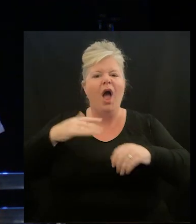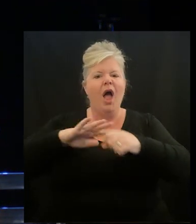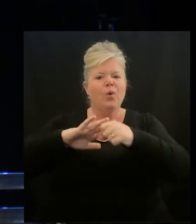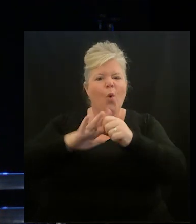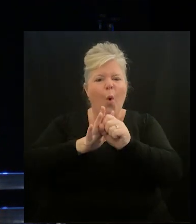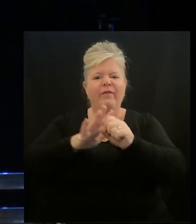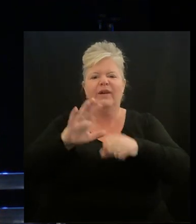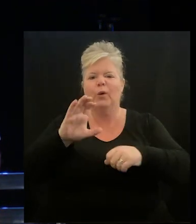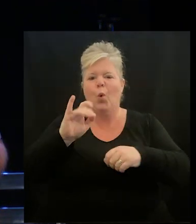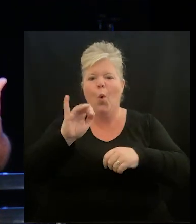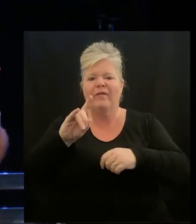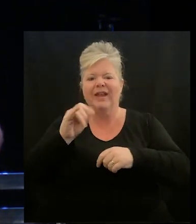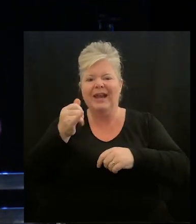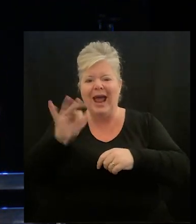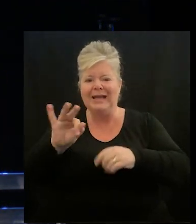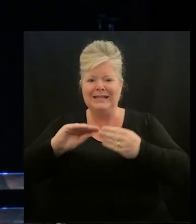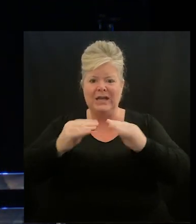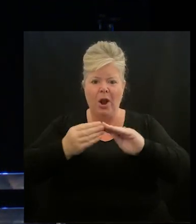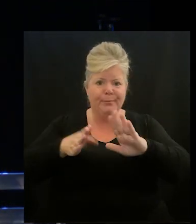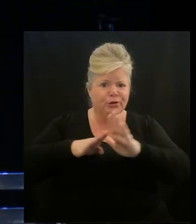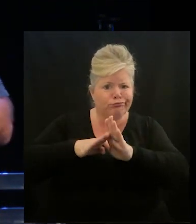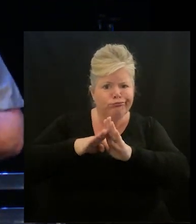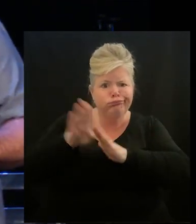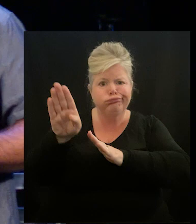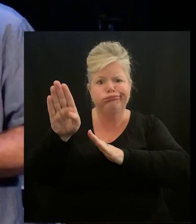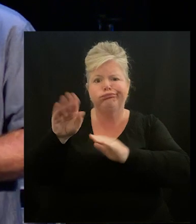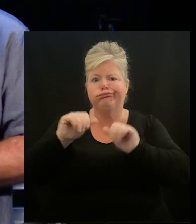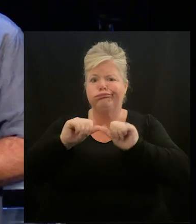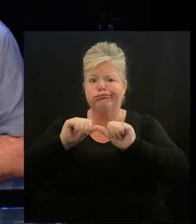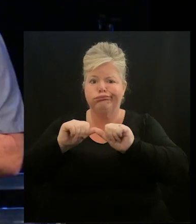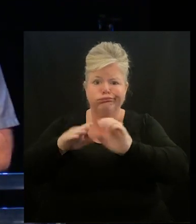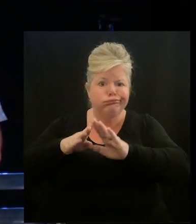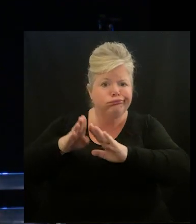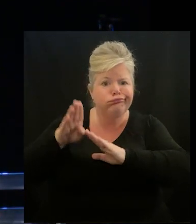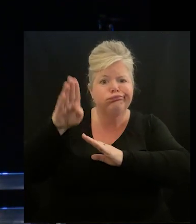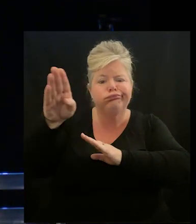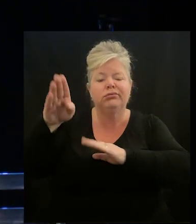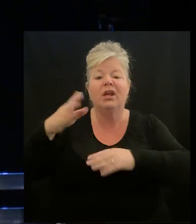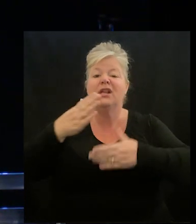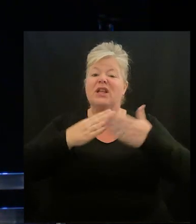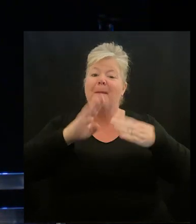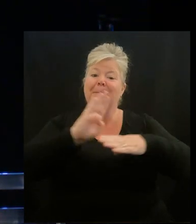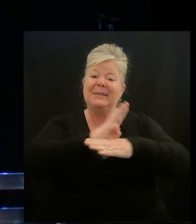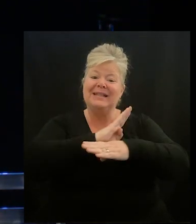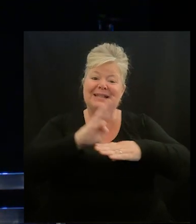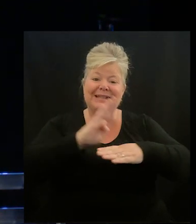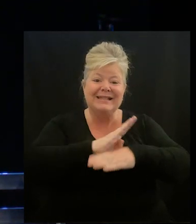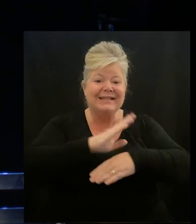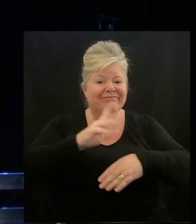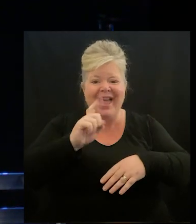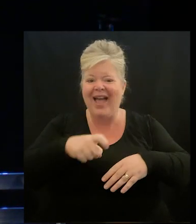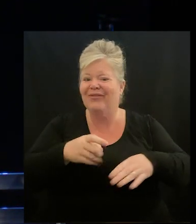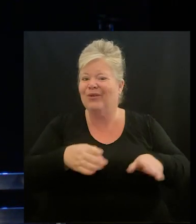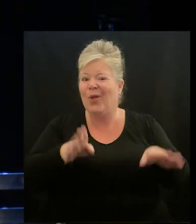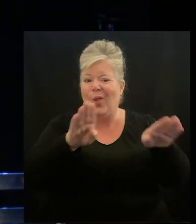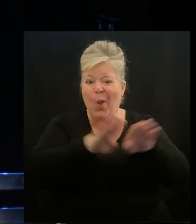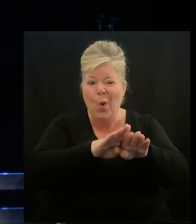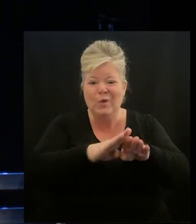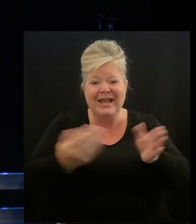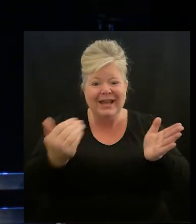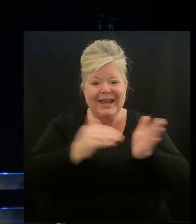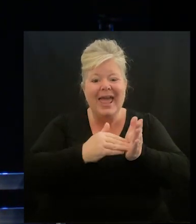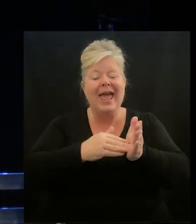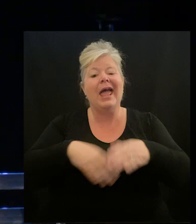COVID cases has increased and continues to climb. There are some businesses that have had to cease